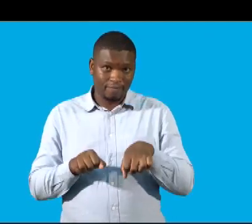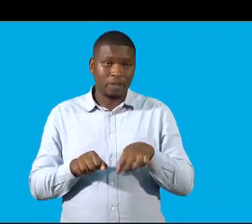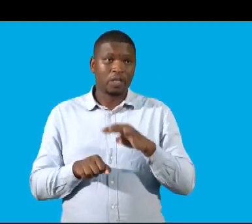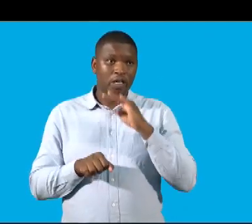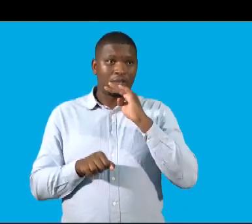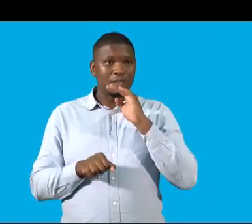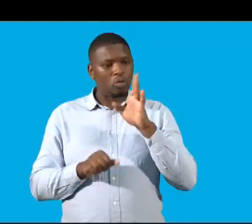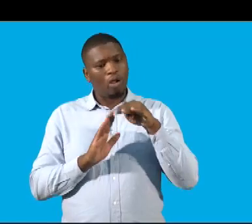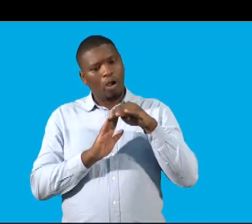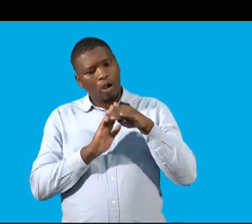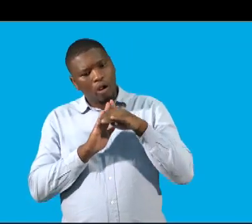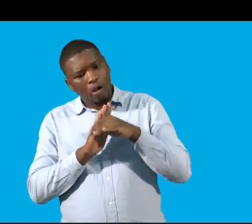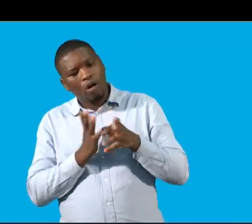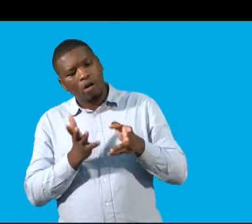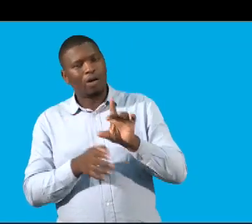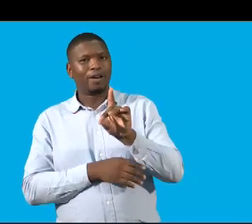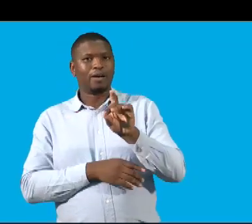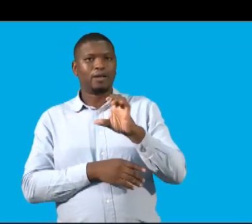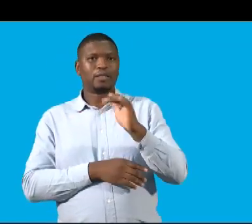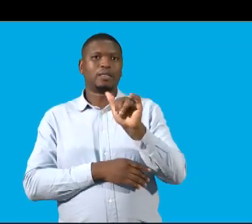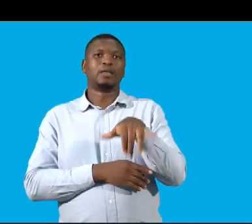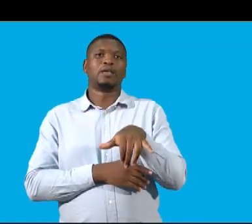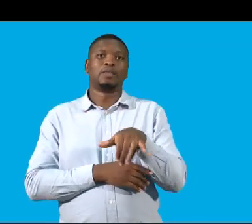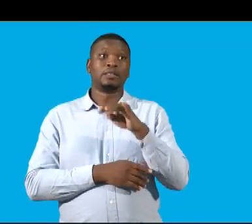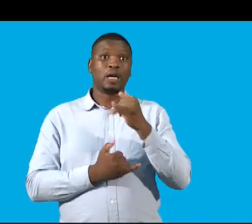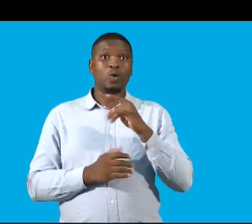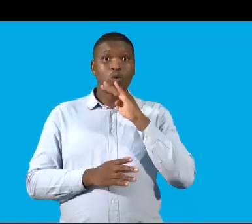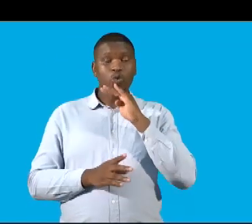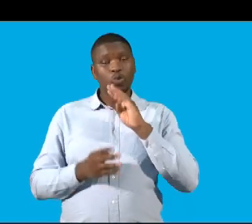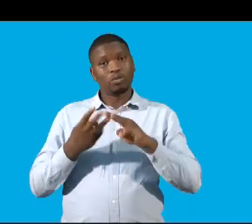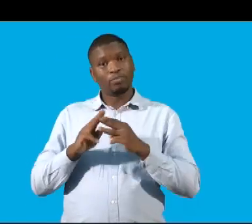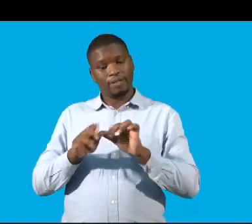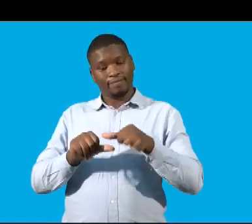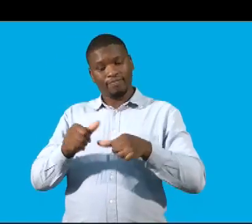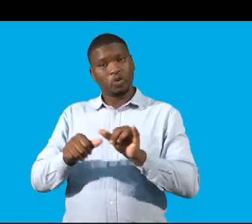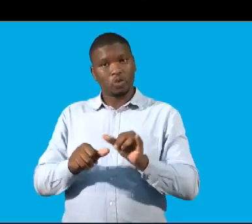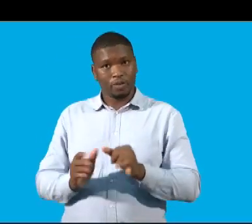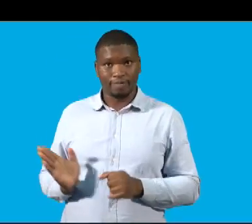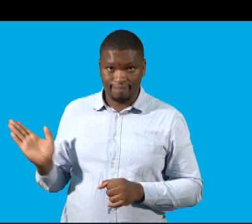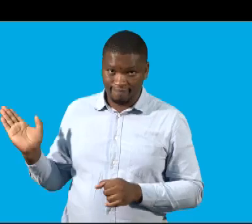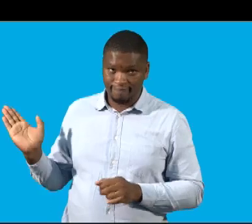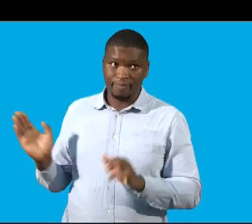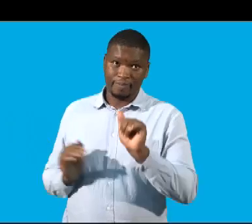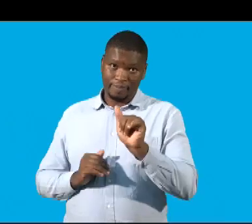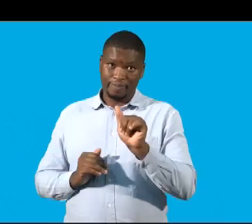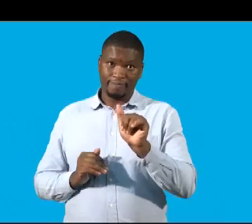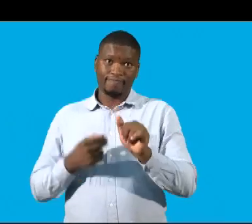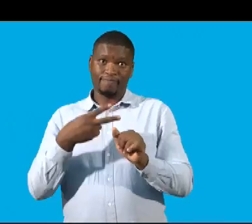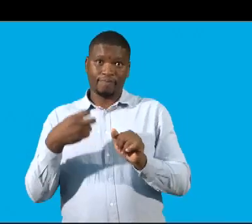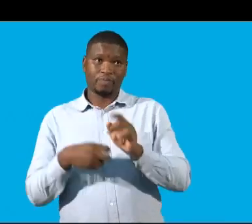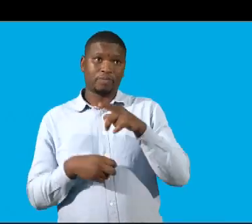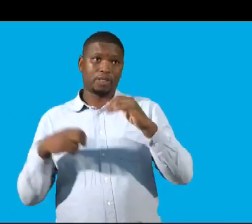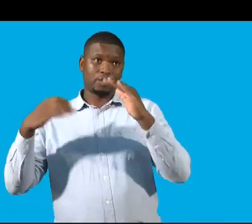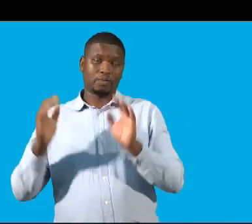depreciation situation, so we are working with DK, and we know that the formula that we are going to use is going to be A is equals to P,